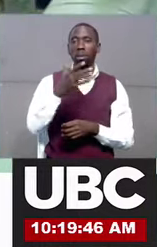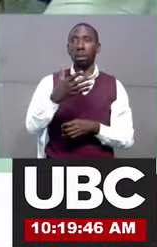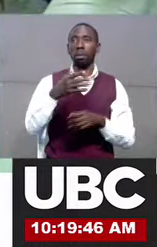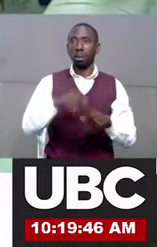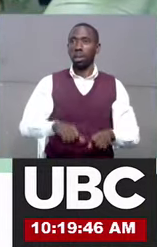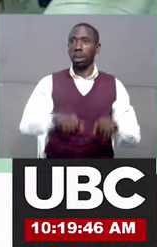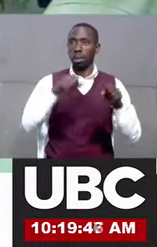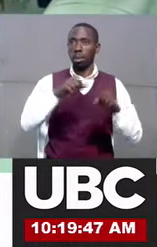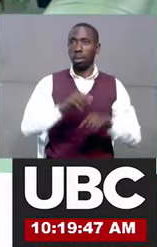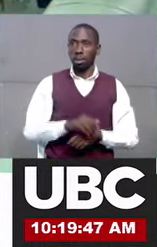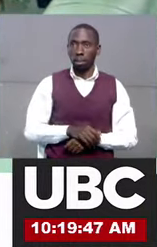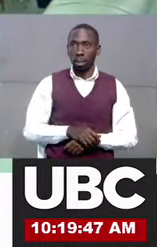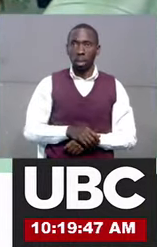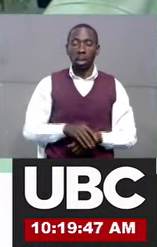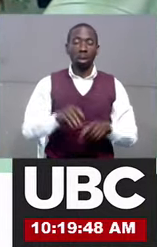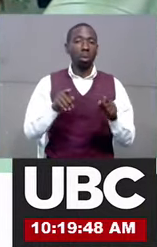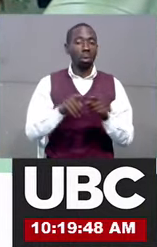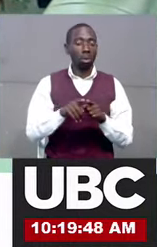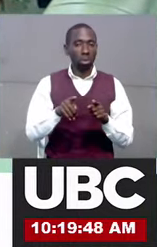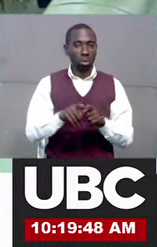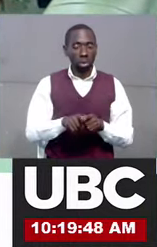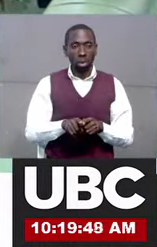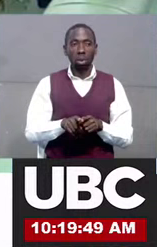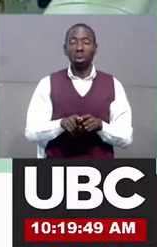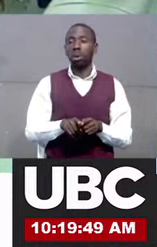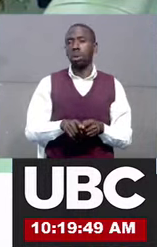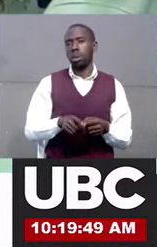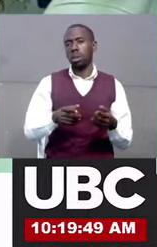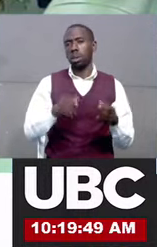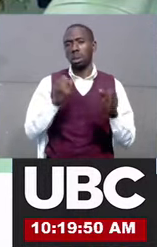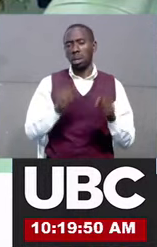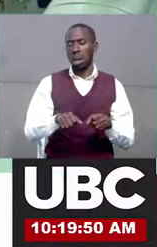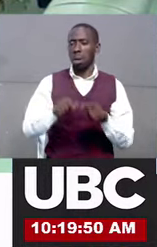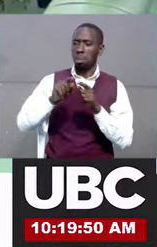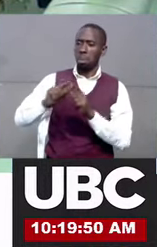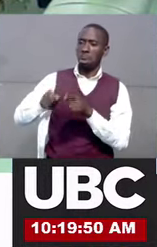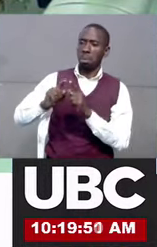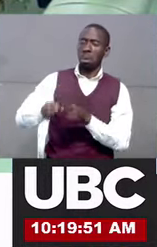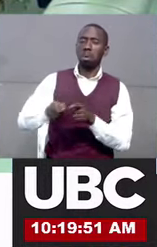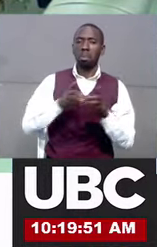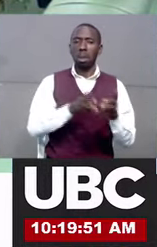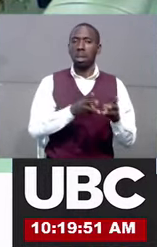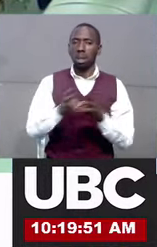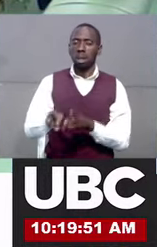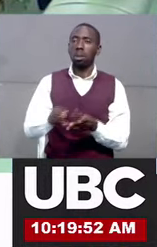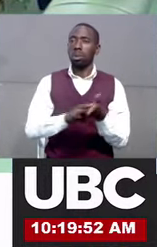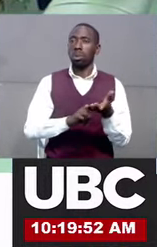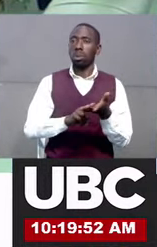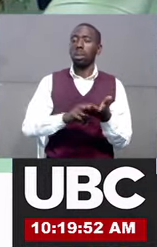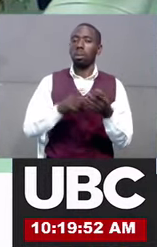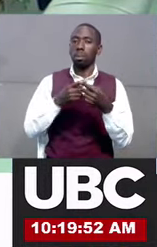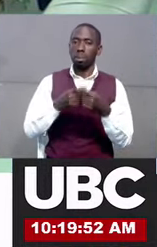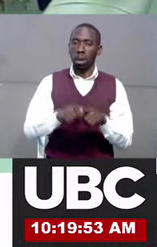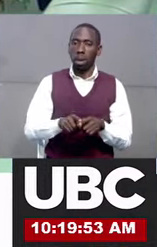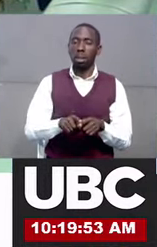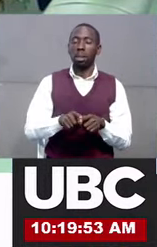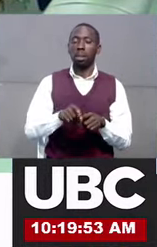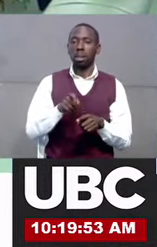And at least you can accuse him of the methods he has used, but he has ignited the